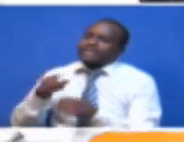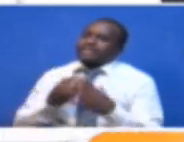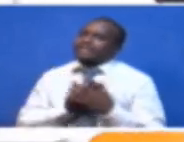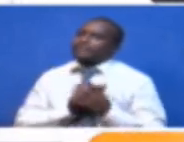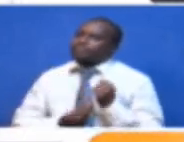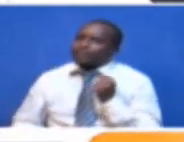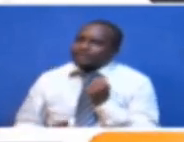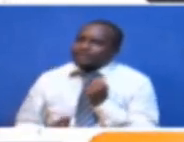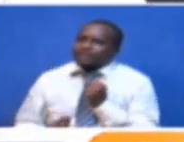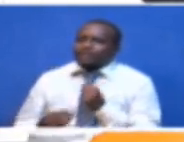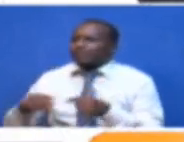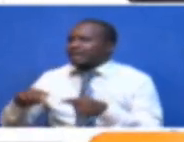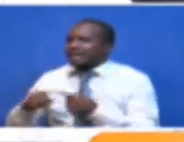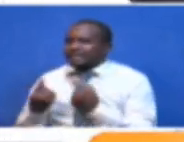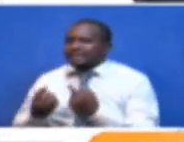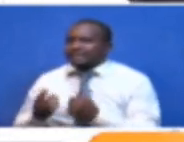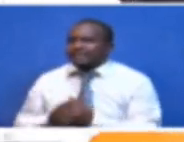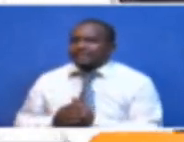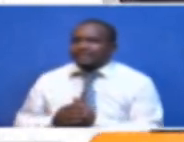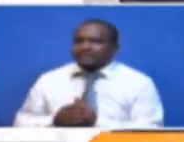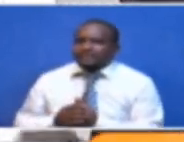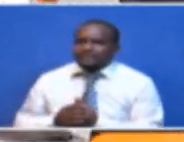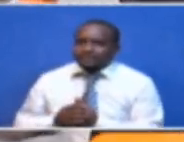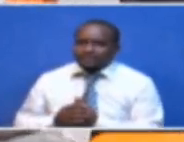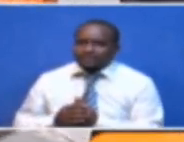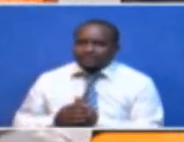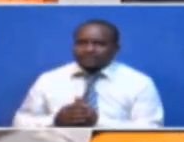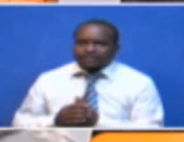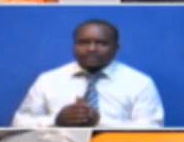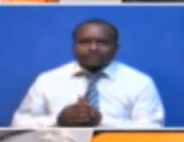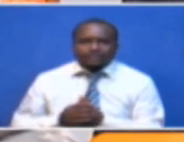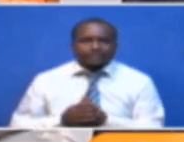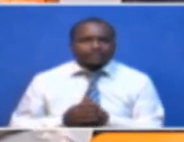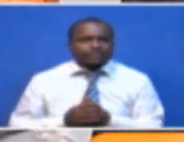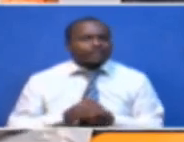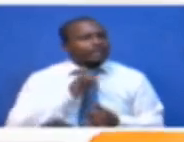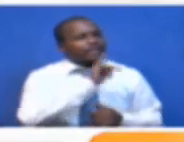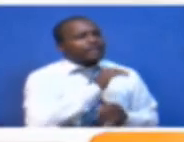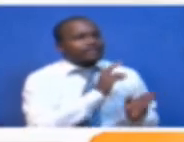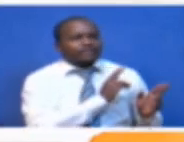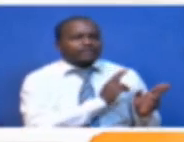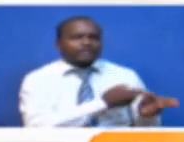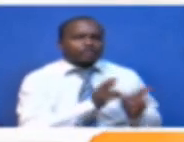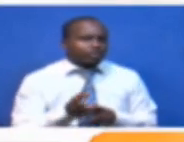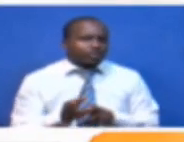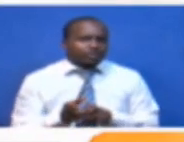me? Yes. Why me? I mean, was it something? That's natural, Jeff. Yeah.